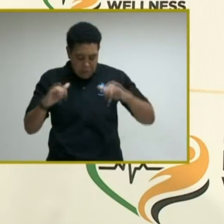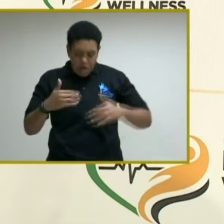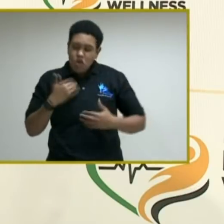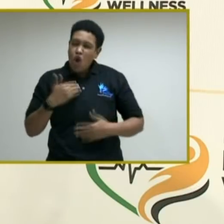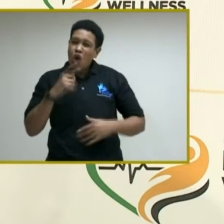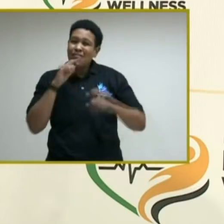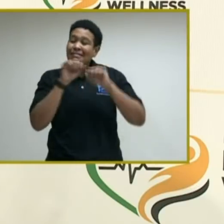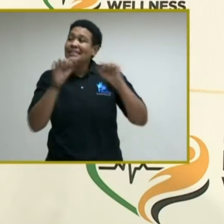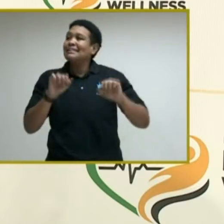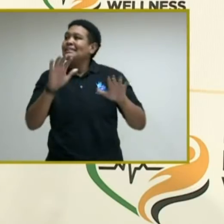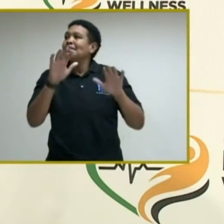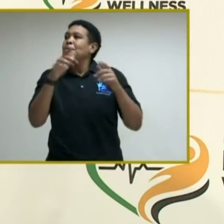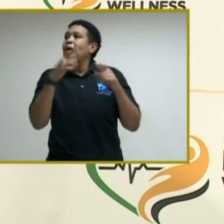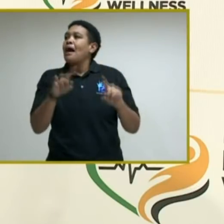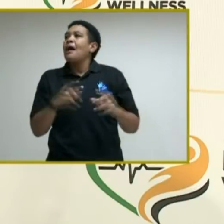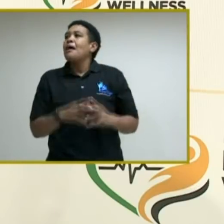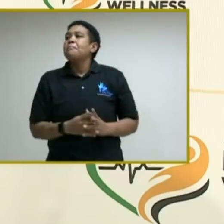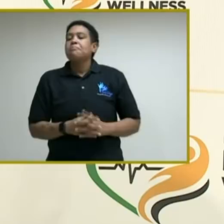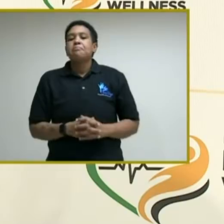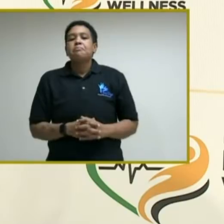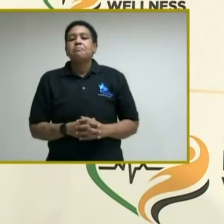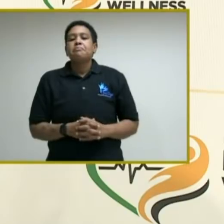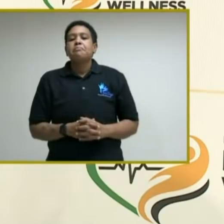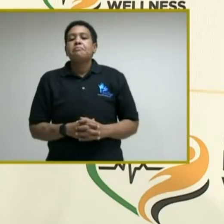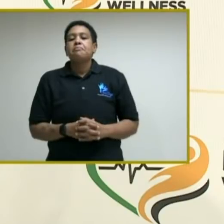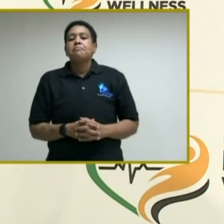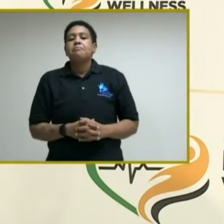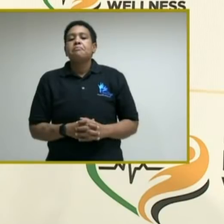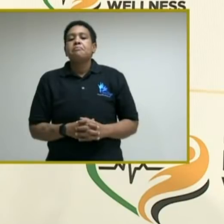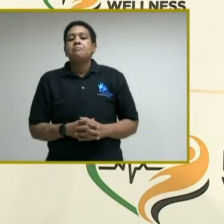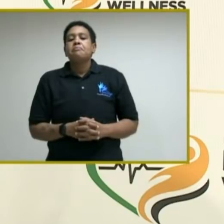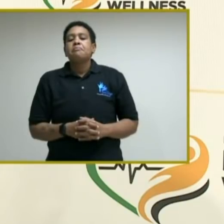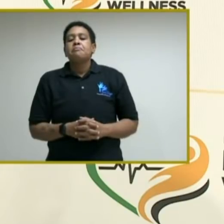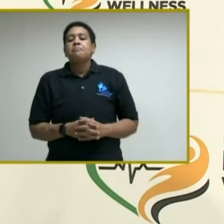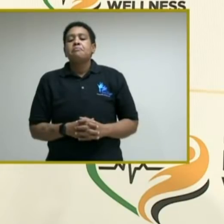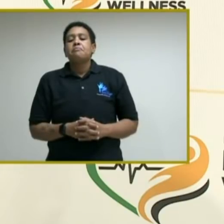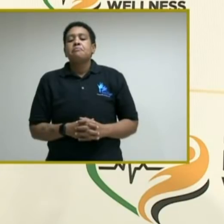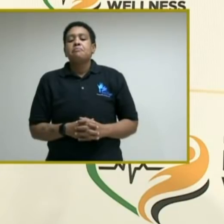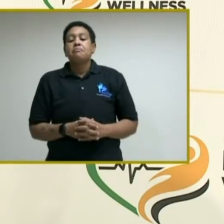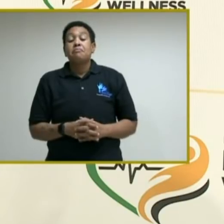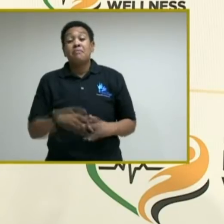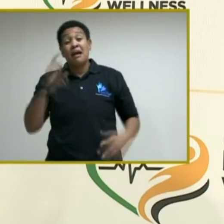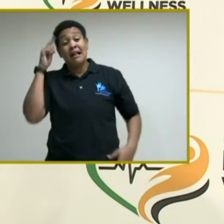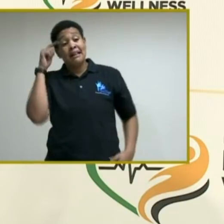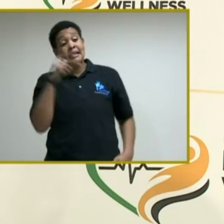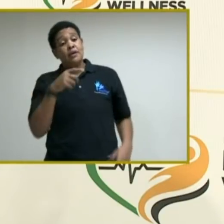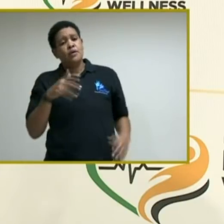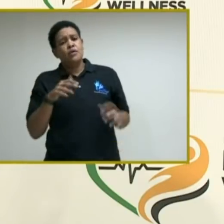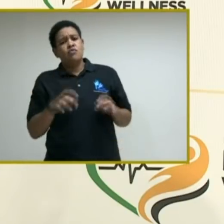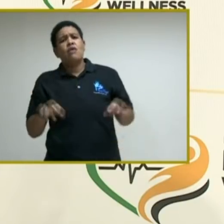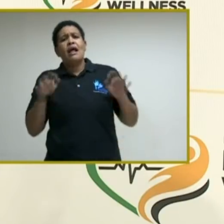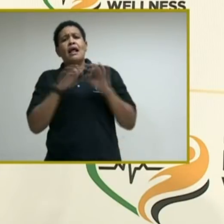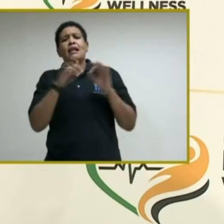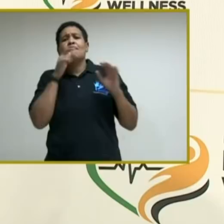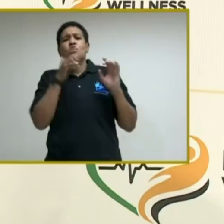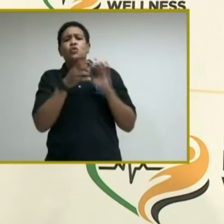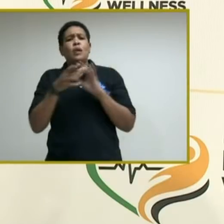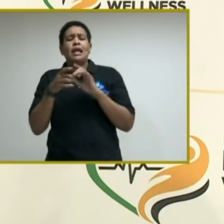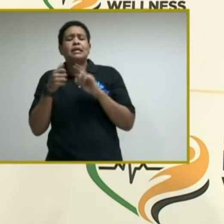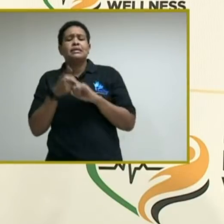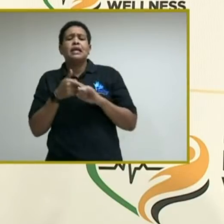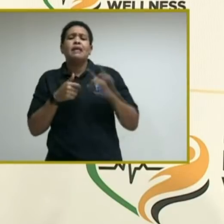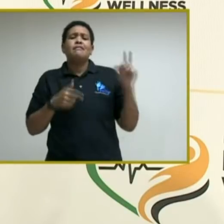democracy. And it is, I think, relevant to link